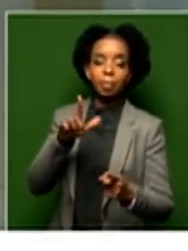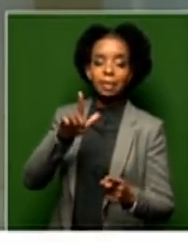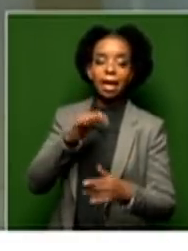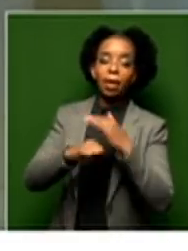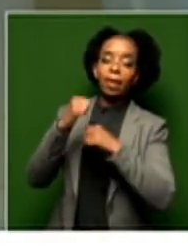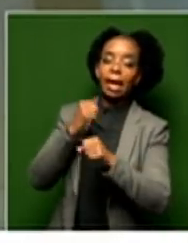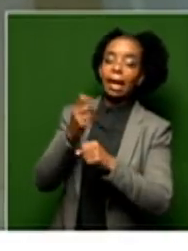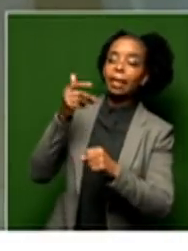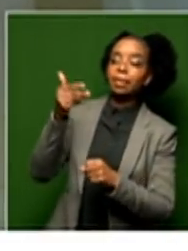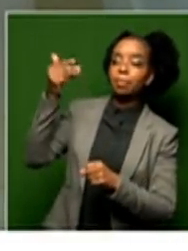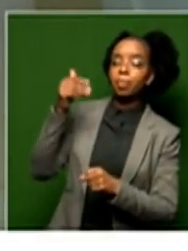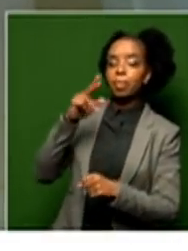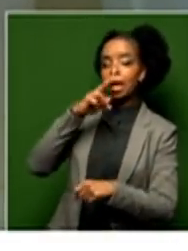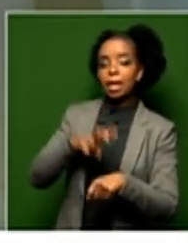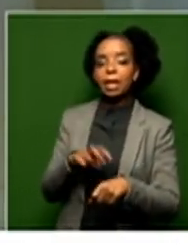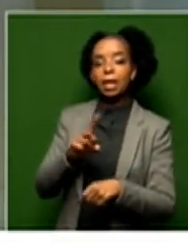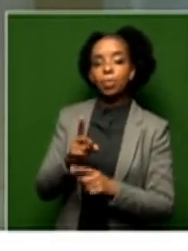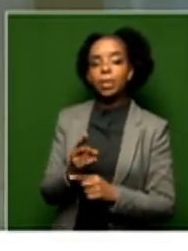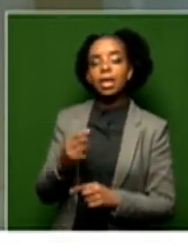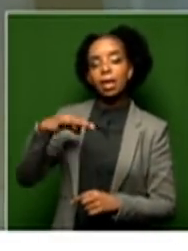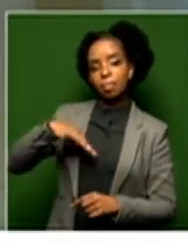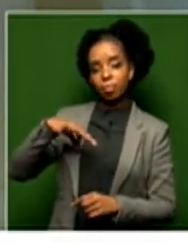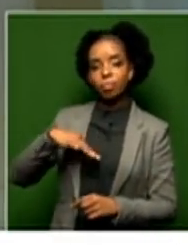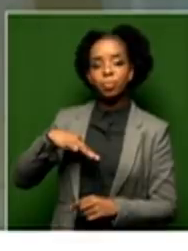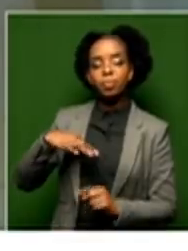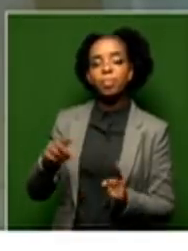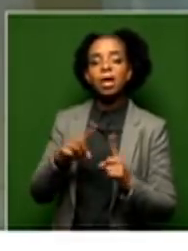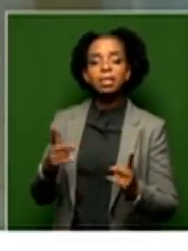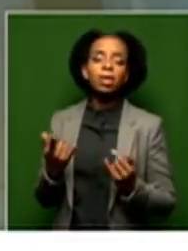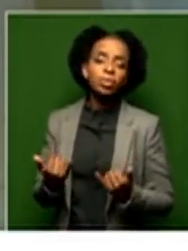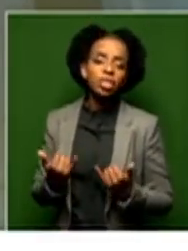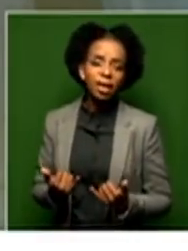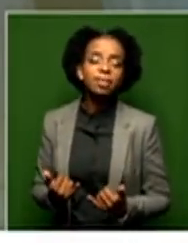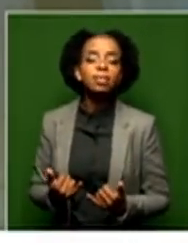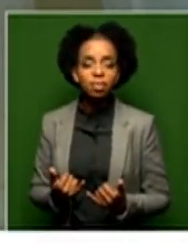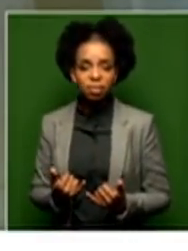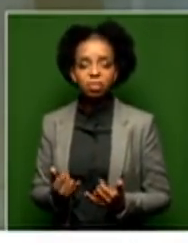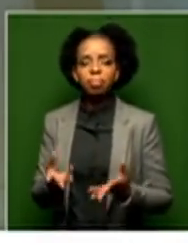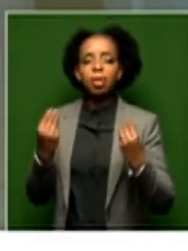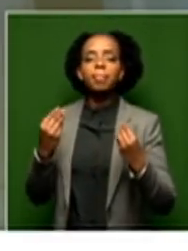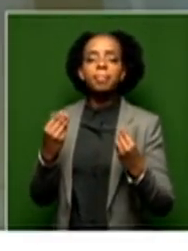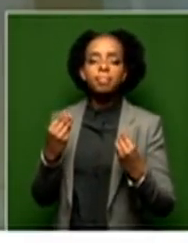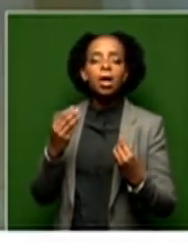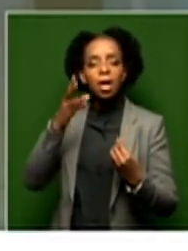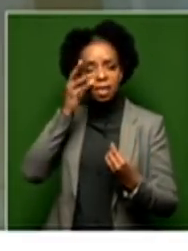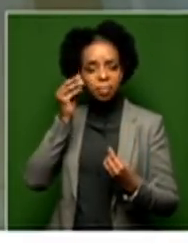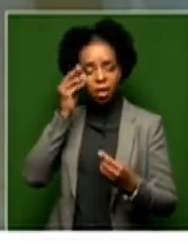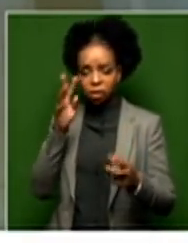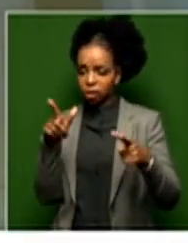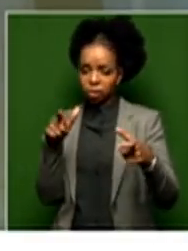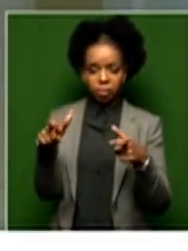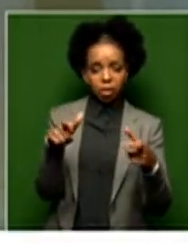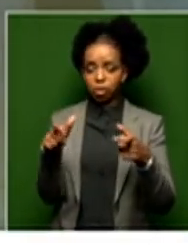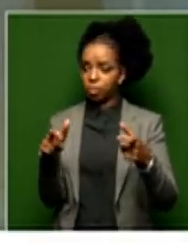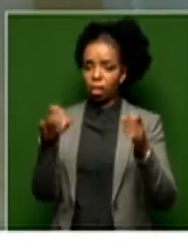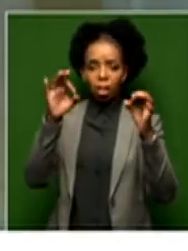premium return, today they would consider these risks manageable because they've gained some experience, and they could perhaps lower the